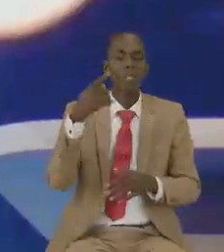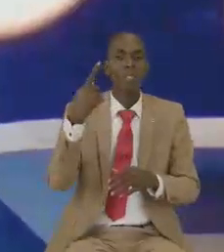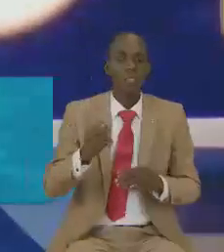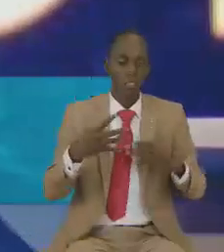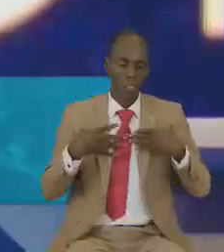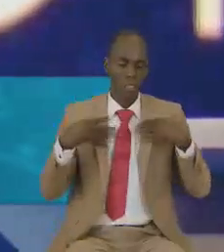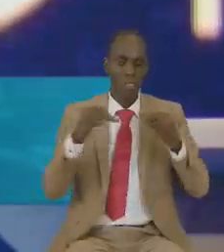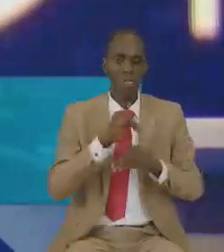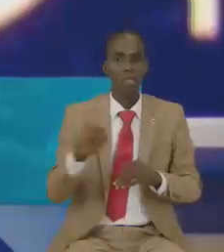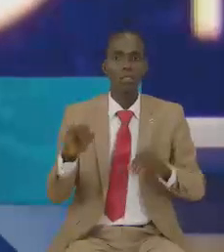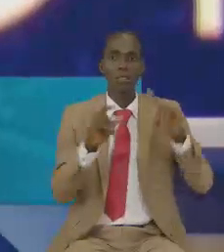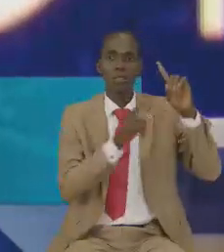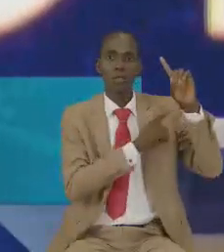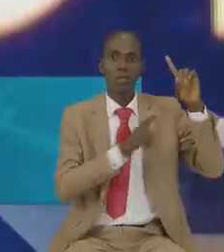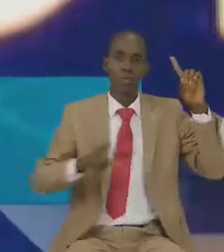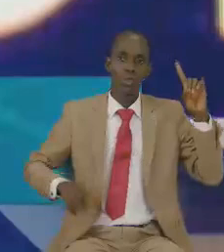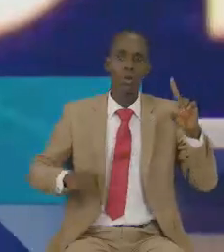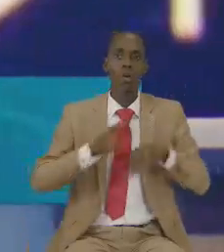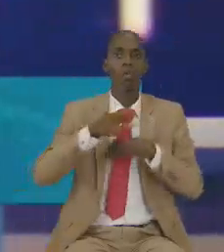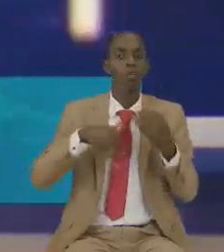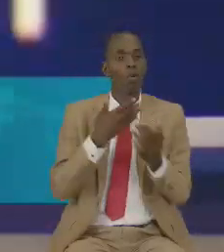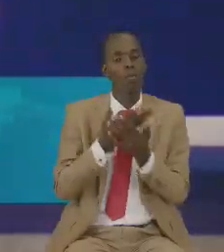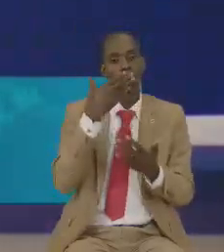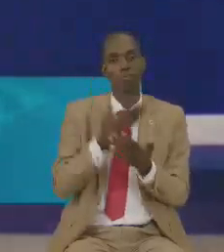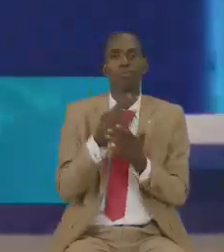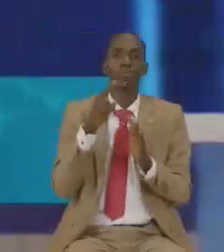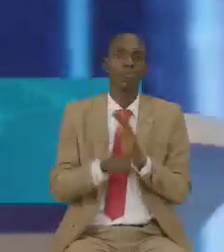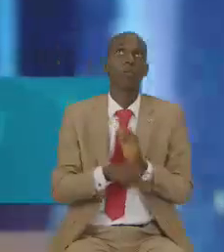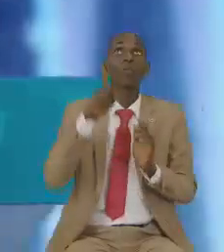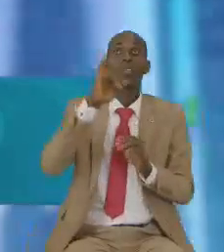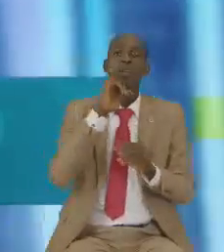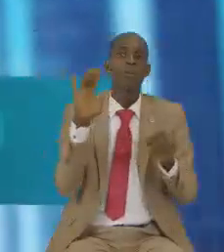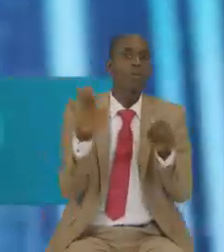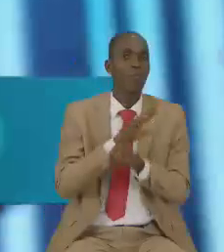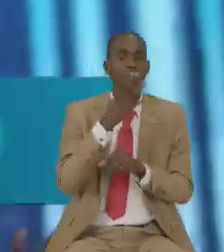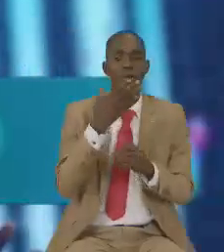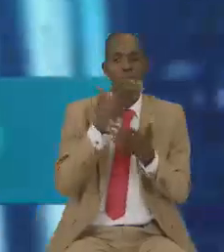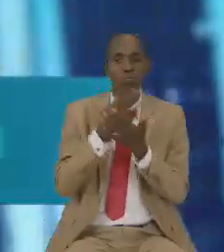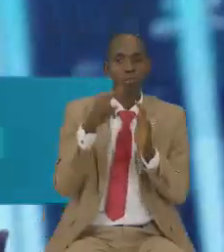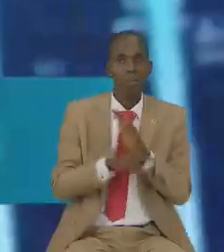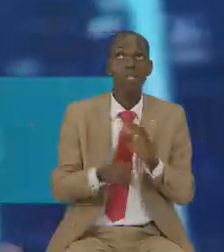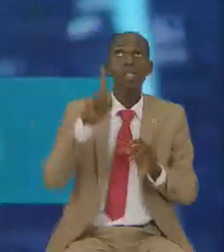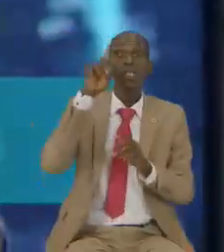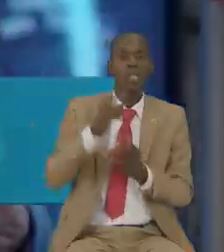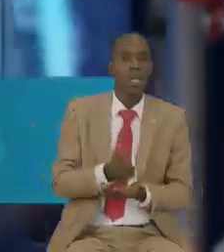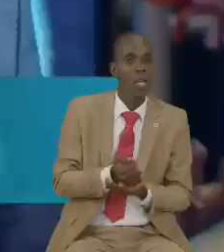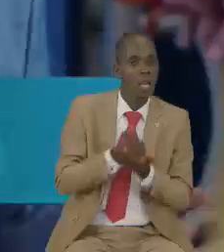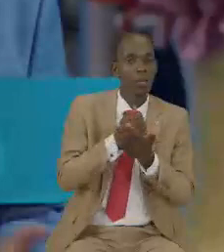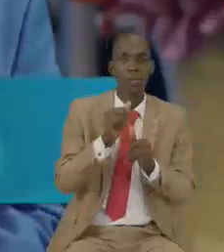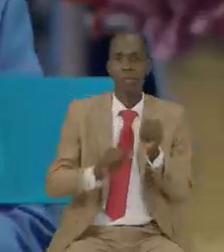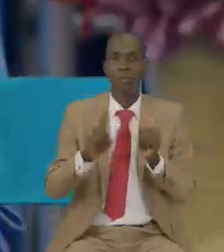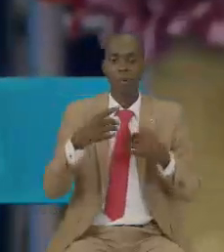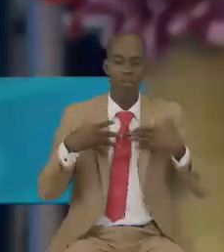Lord of all goodness is full of goodness. And it helps everyone. It